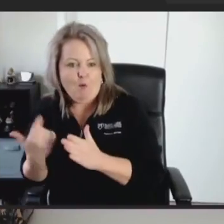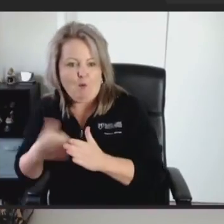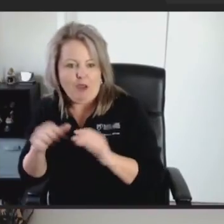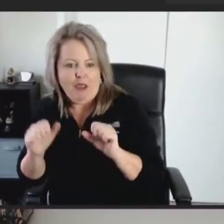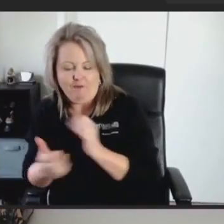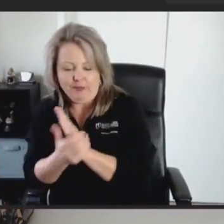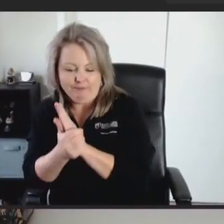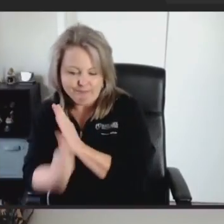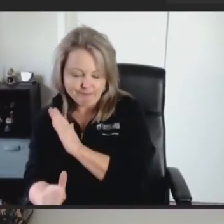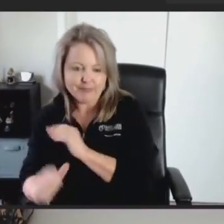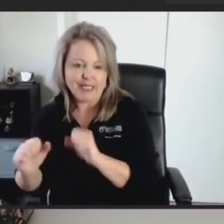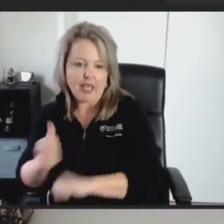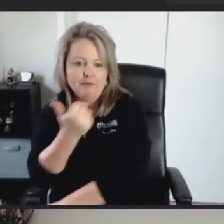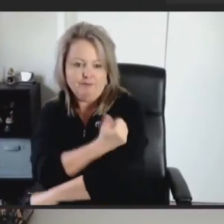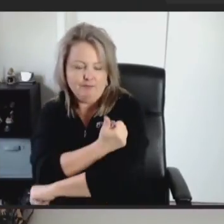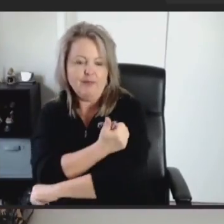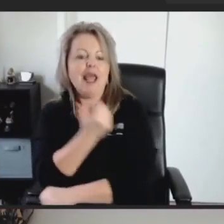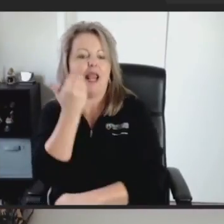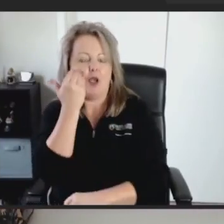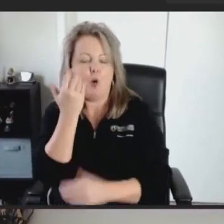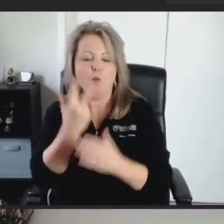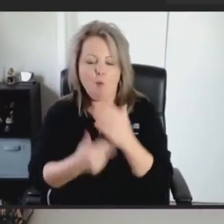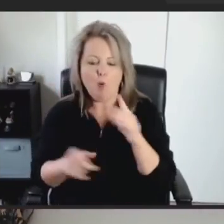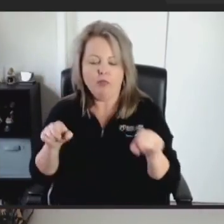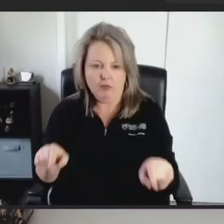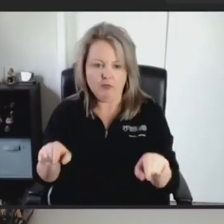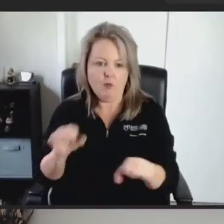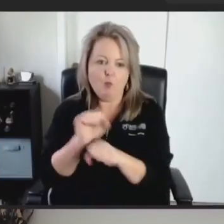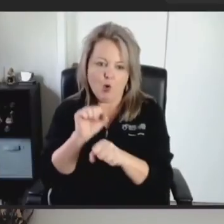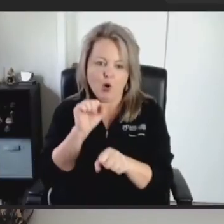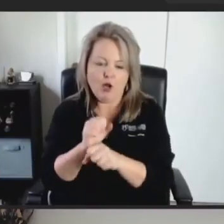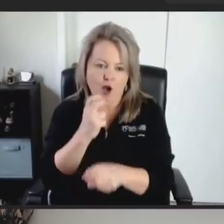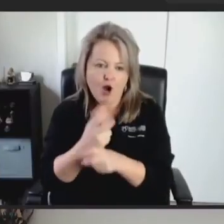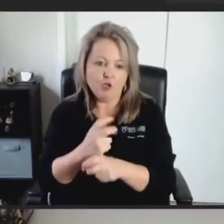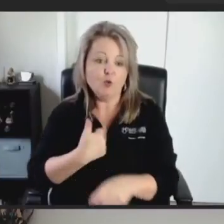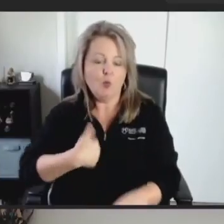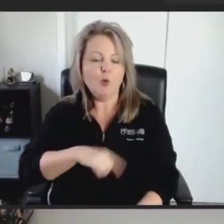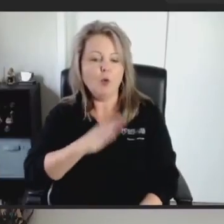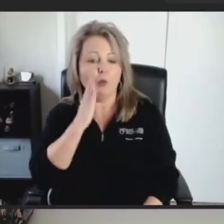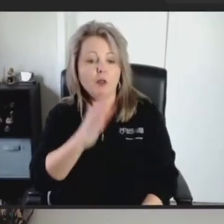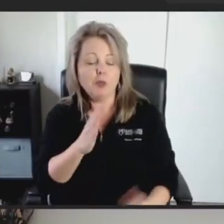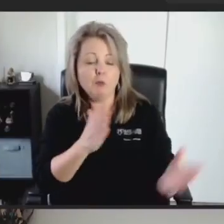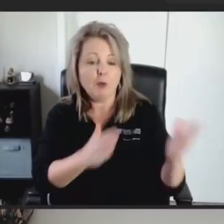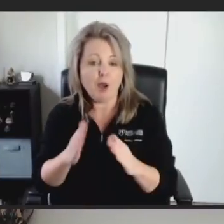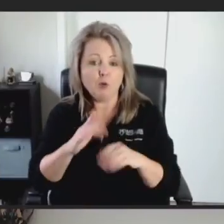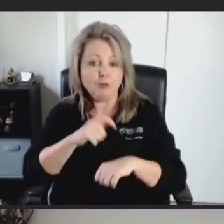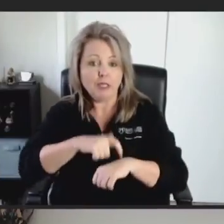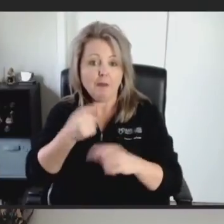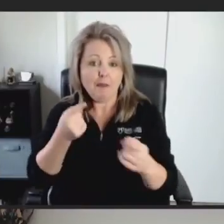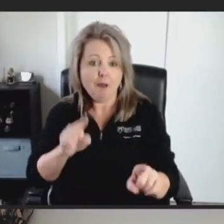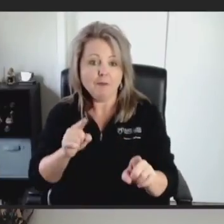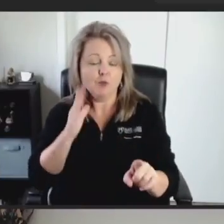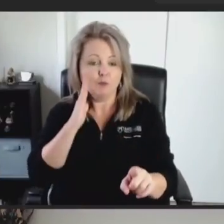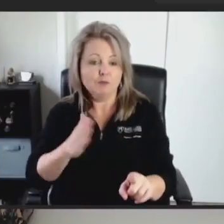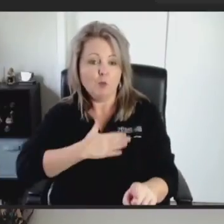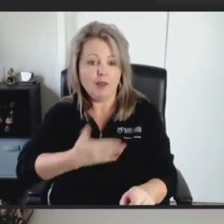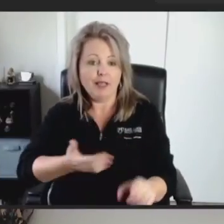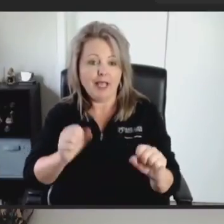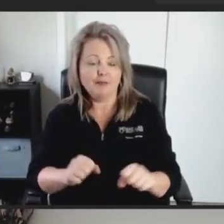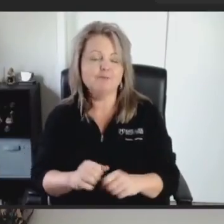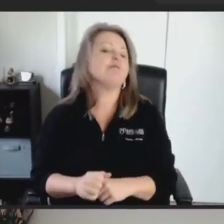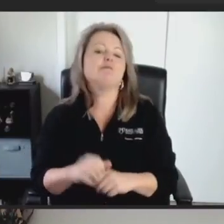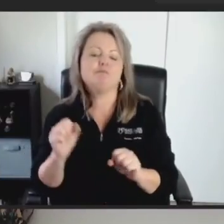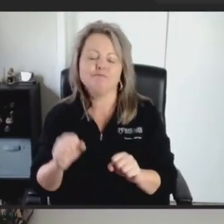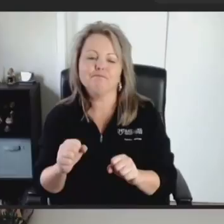And that's what I know both organizations are working very hard on, so that we will be prepared when the time comes. Yep. Echoing that,